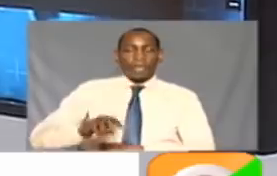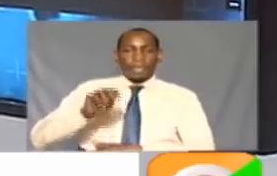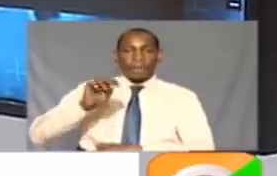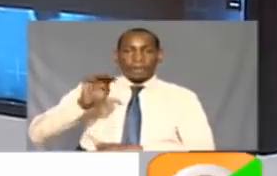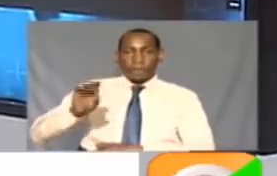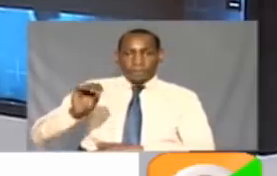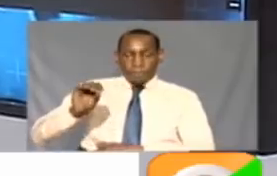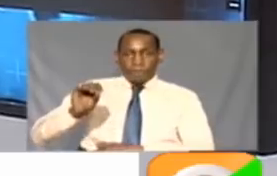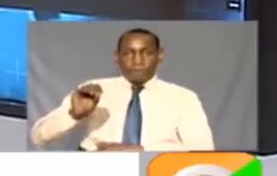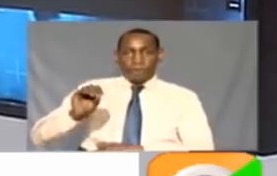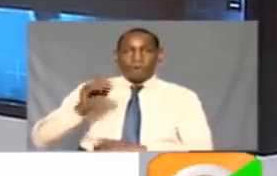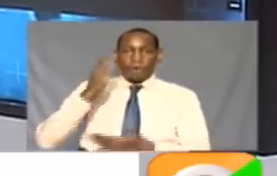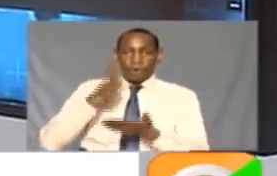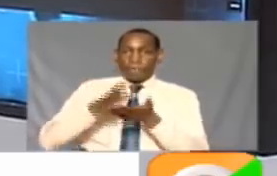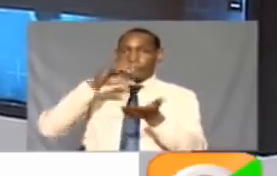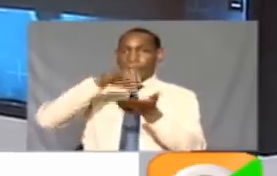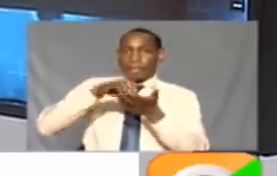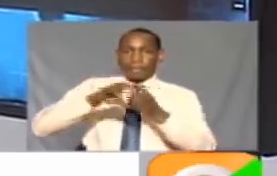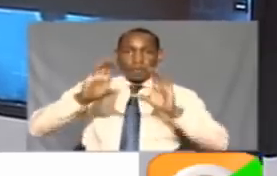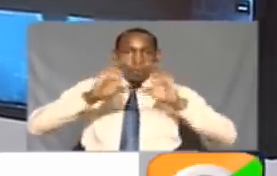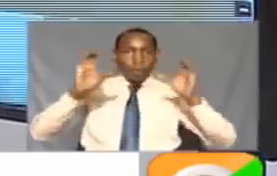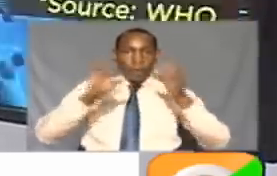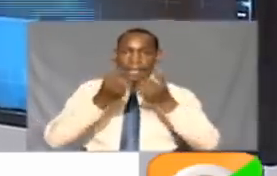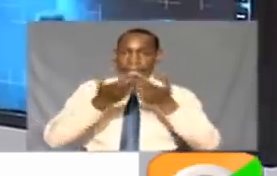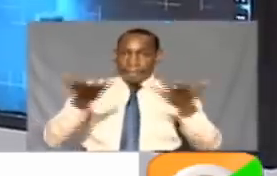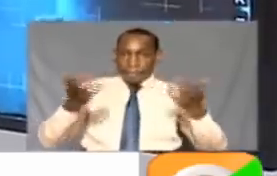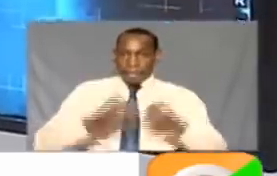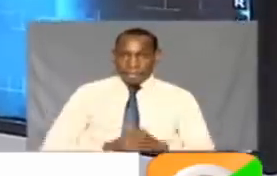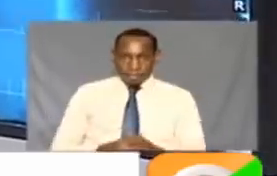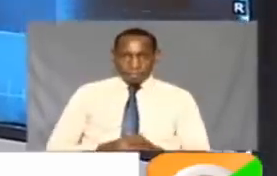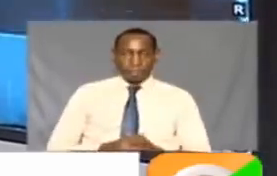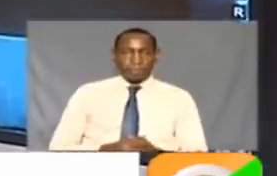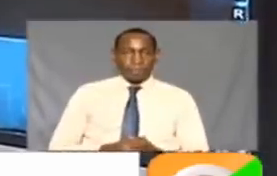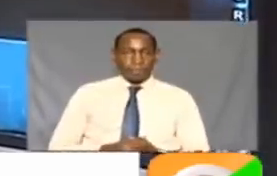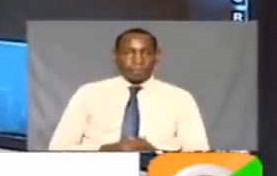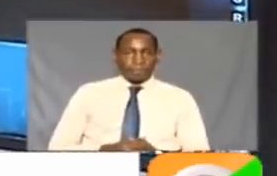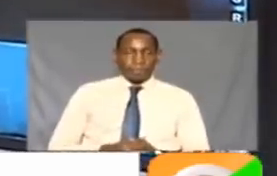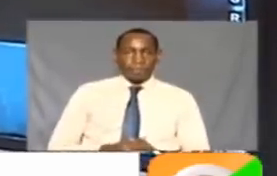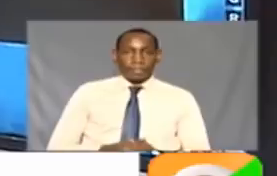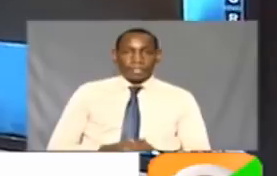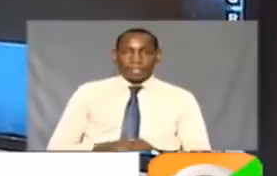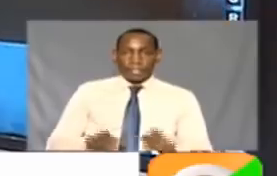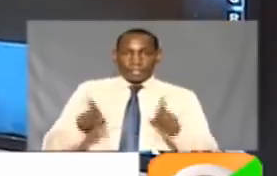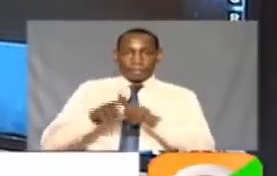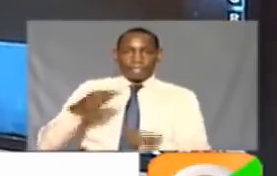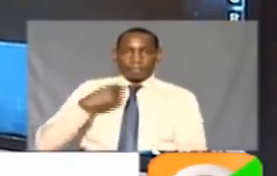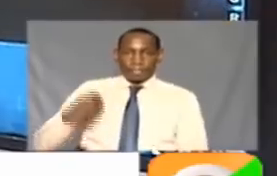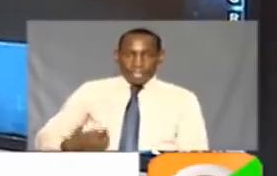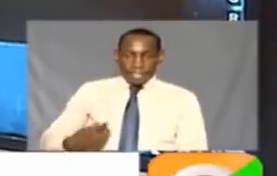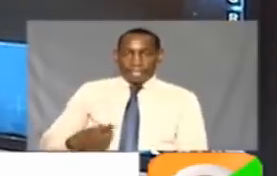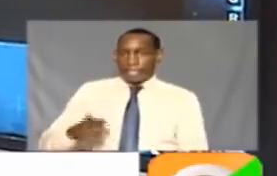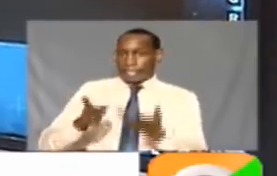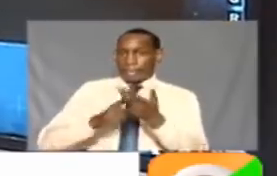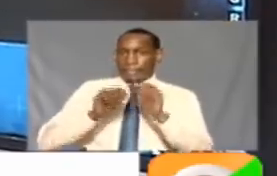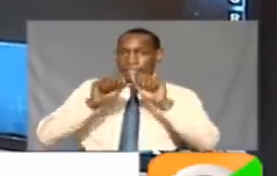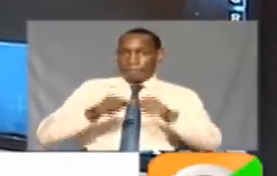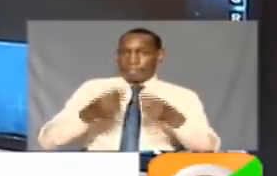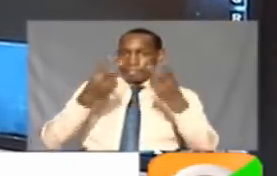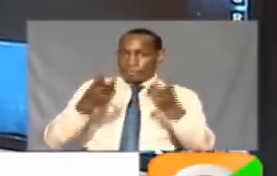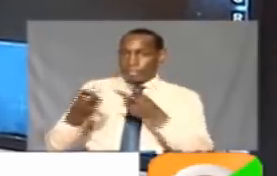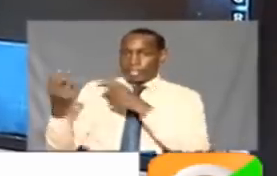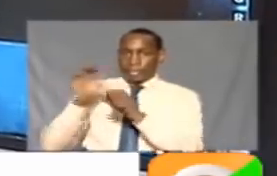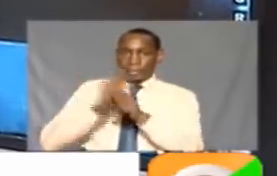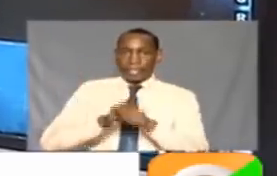75,204 confirmed cases worldwide. And here's another one. In China, out of those, you can see a